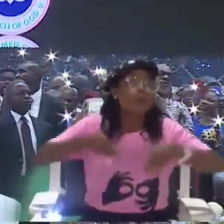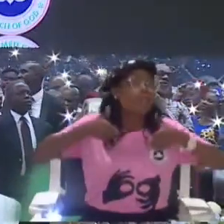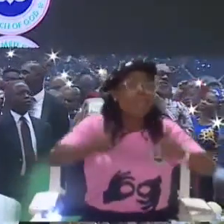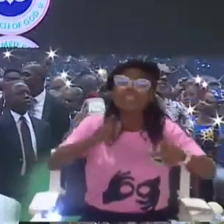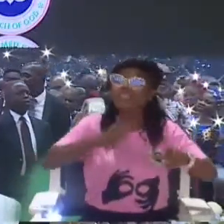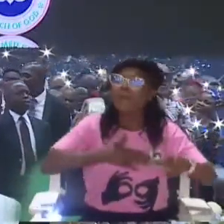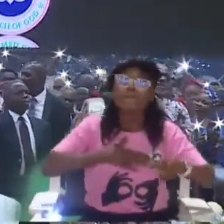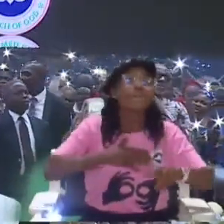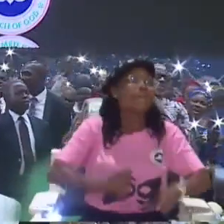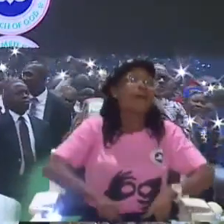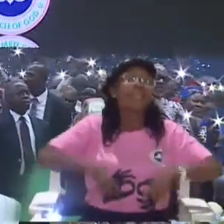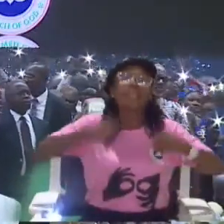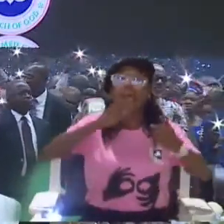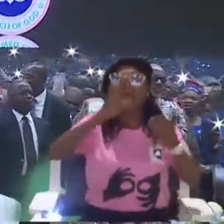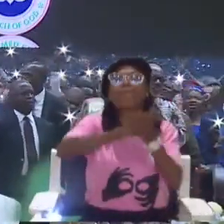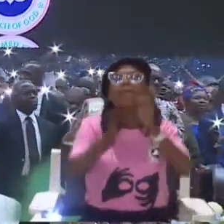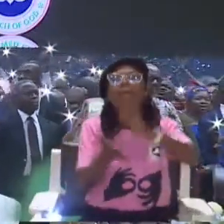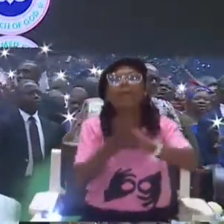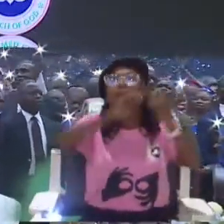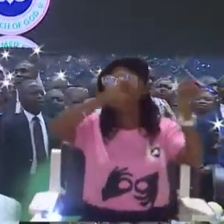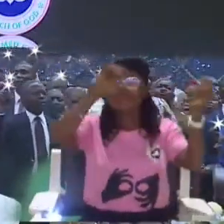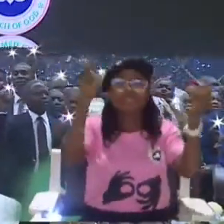light become darkness.